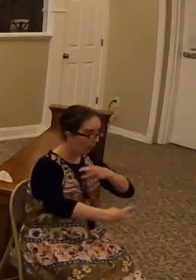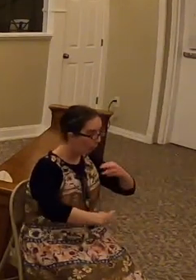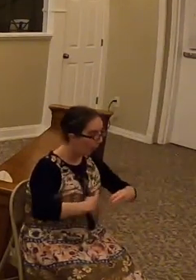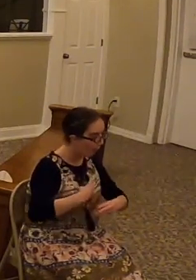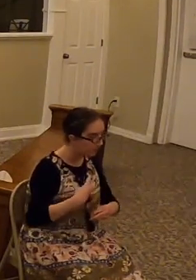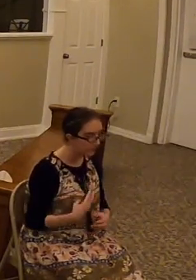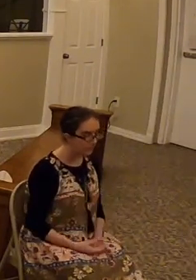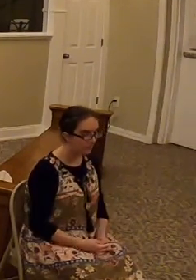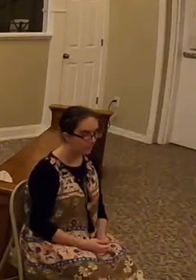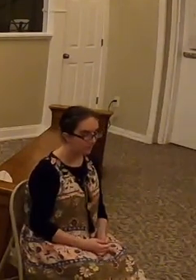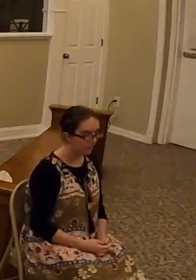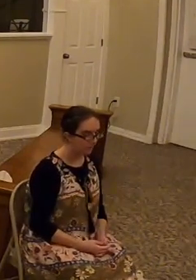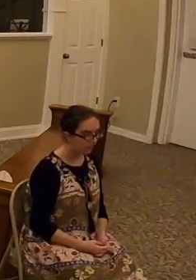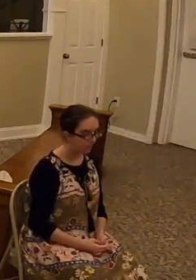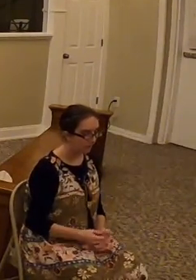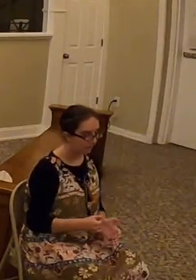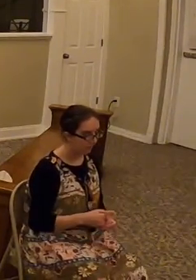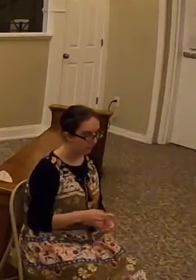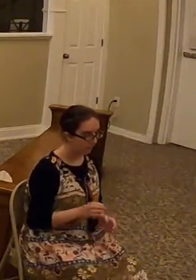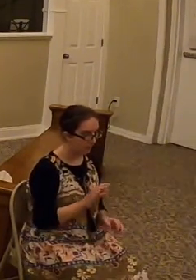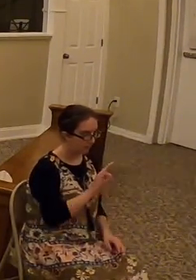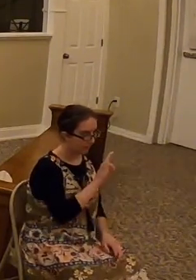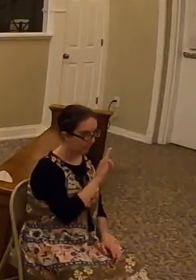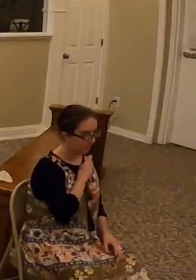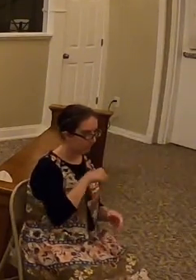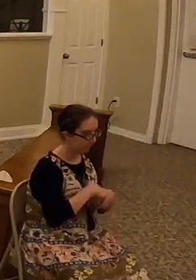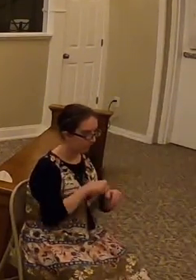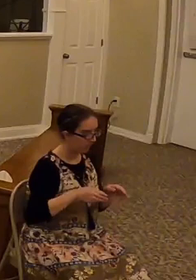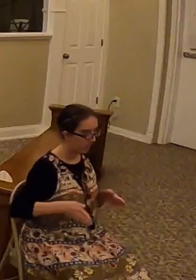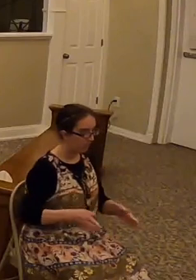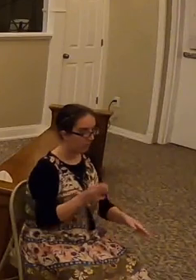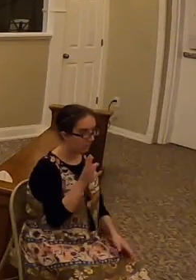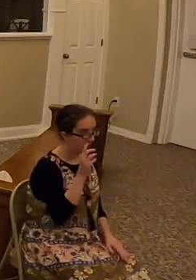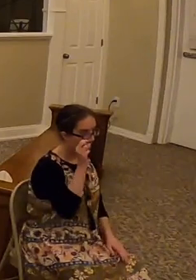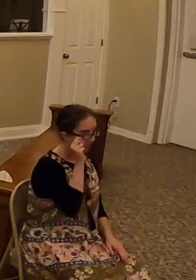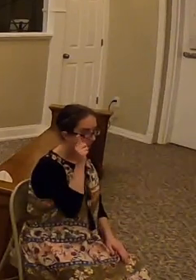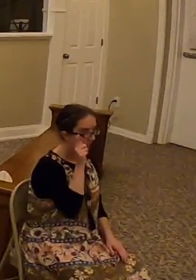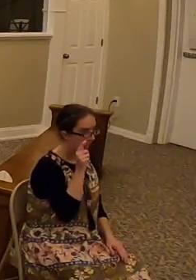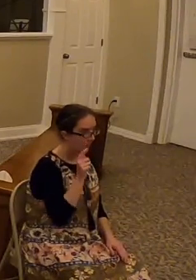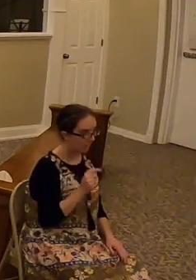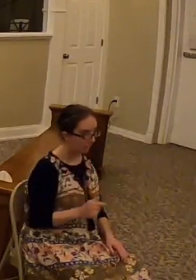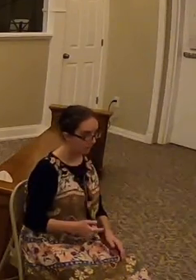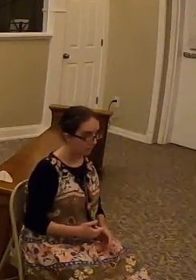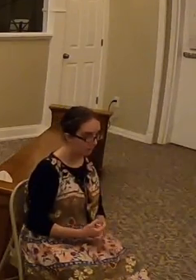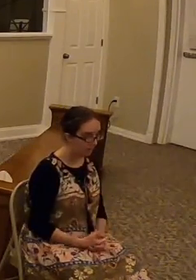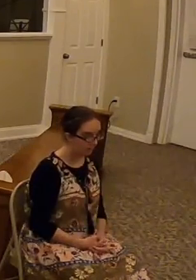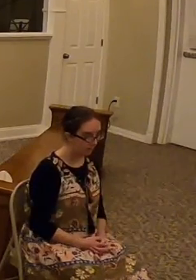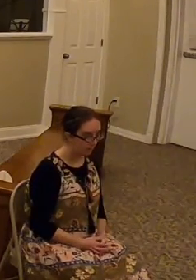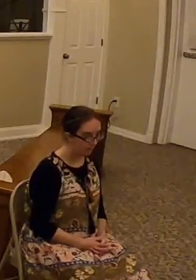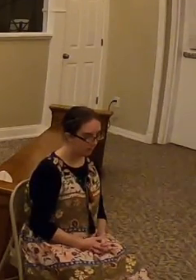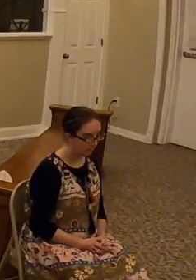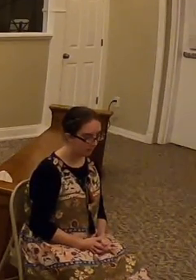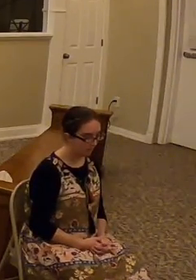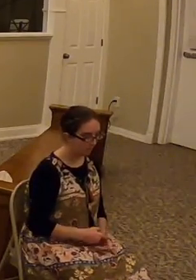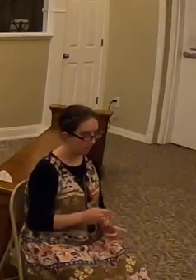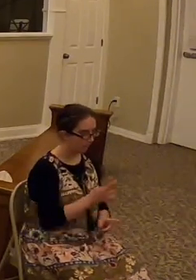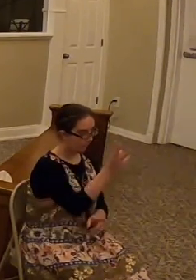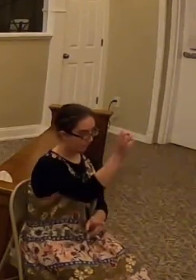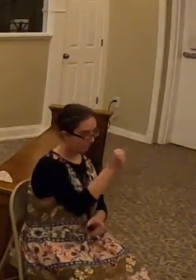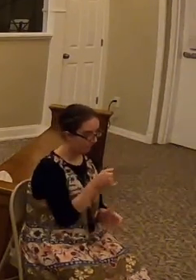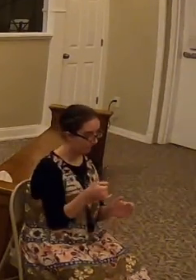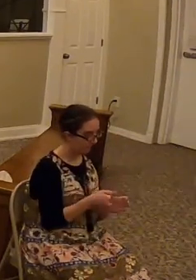Wells?" I said, "It's a spot in the road. You blink your eyes, you miss the red light. We don't even have a red light." Amen. That's why you missed